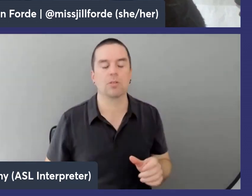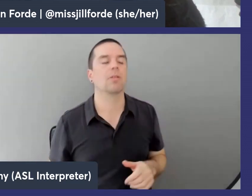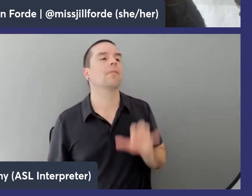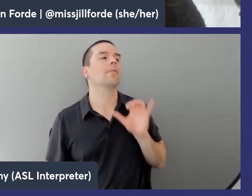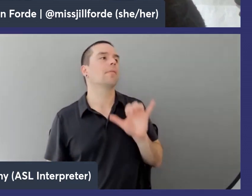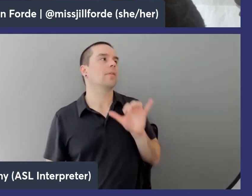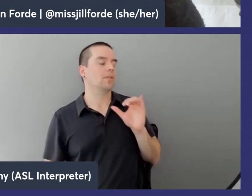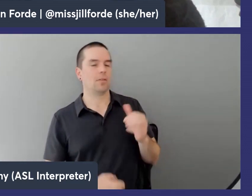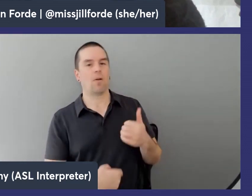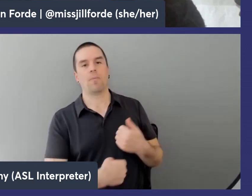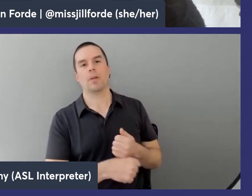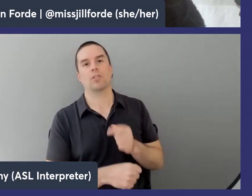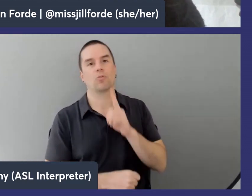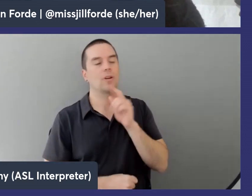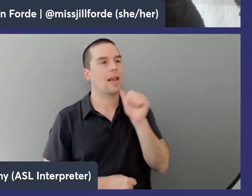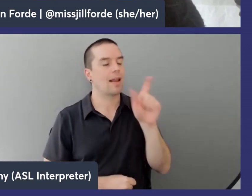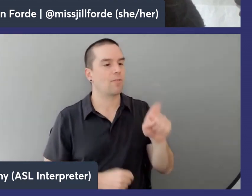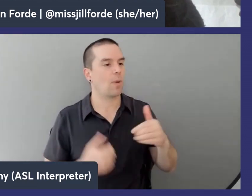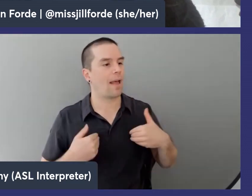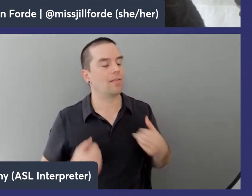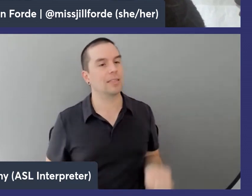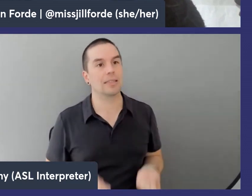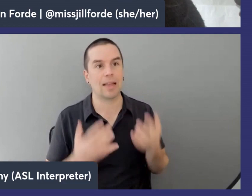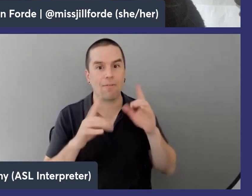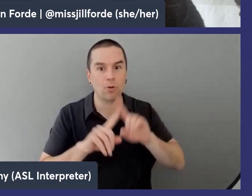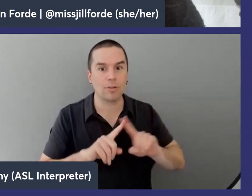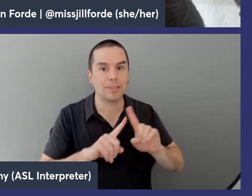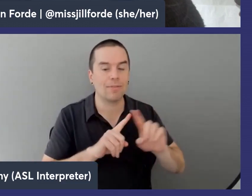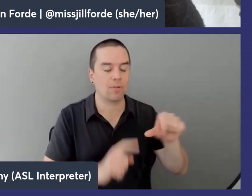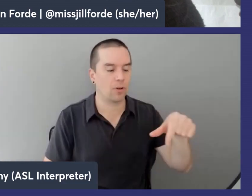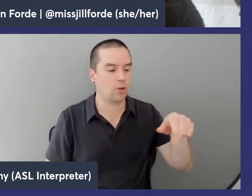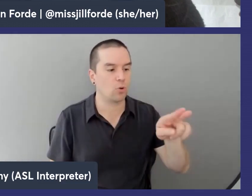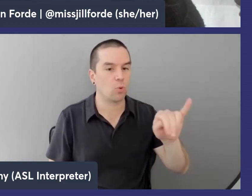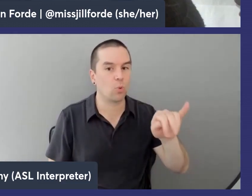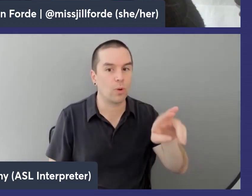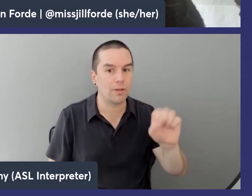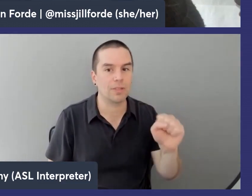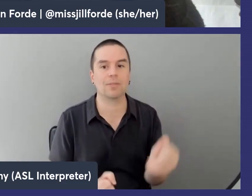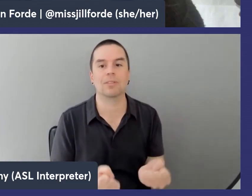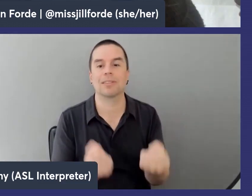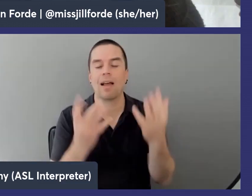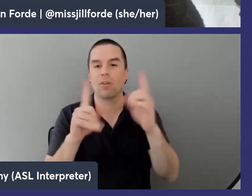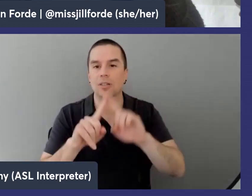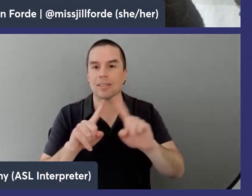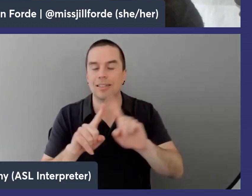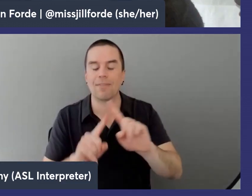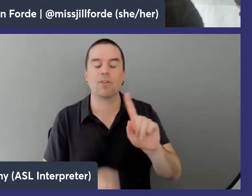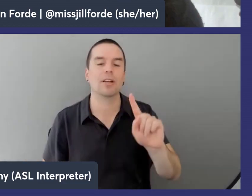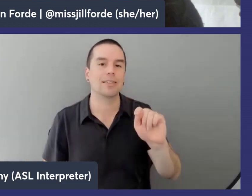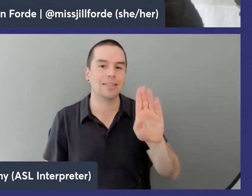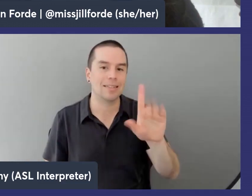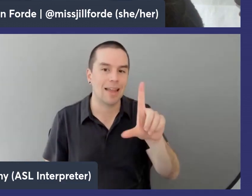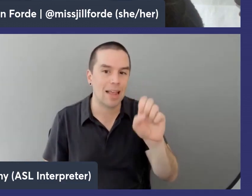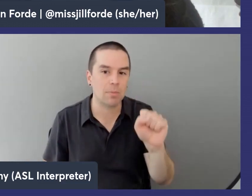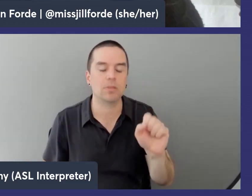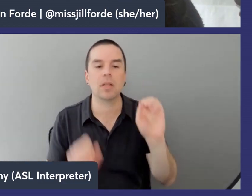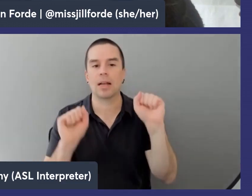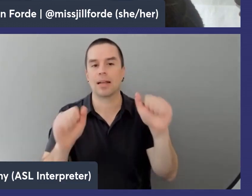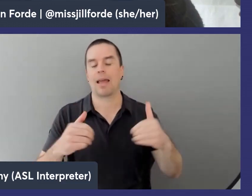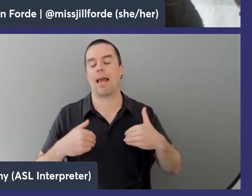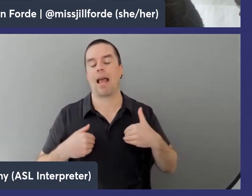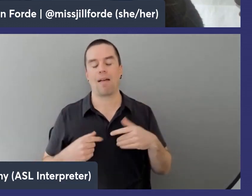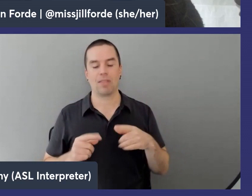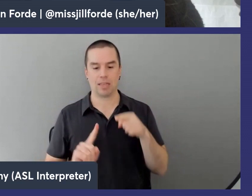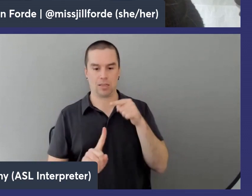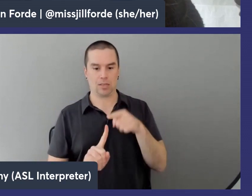different queries across databases to find something, you can more efficiently make queries for these kind of complex relationships. And that social